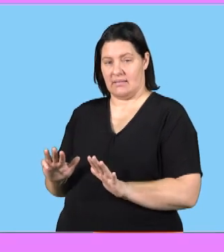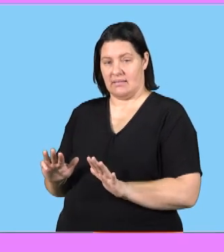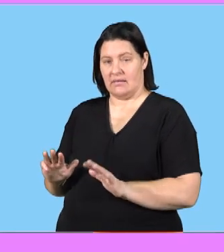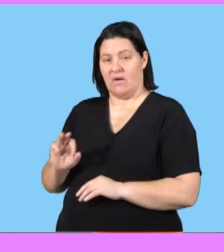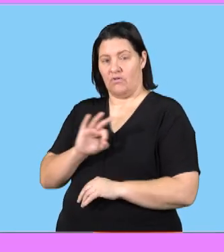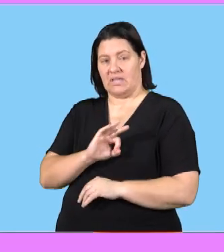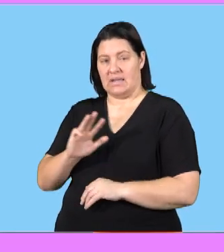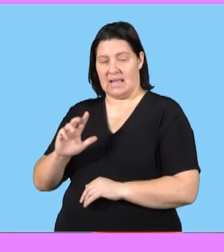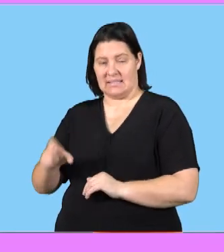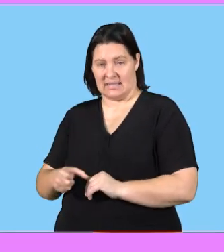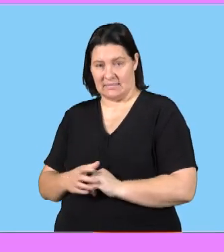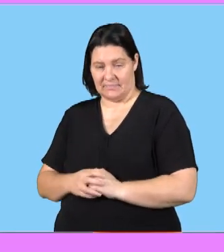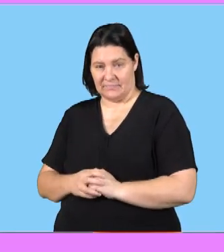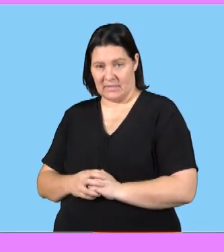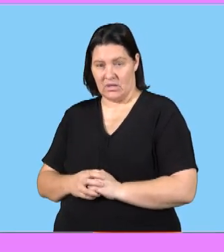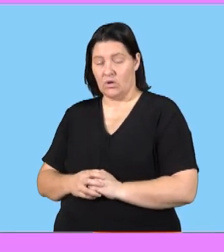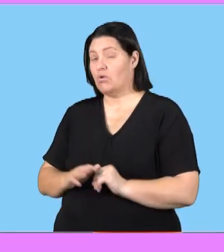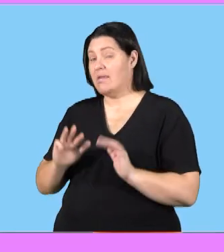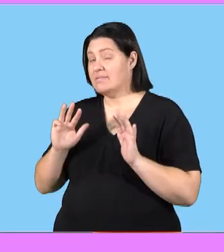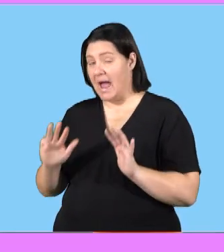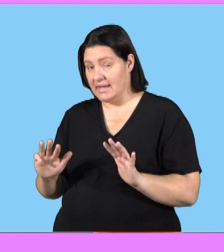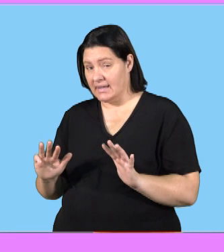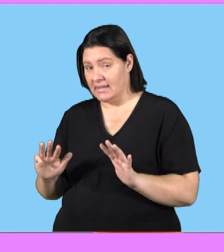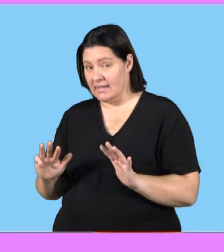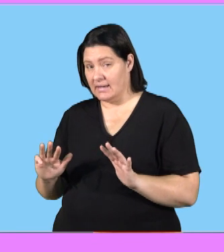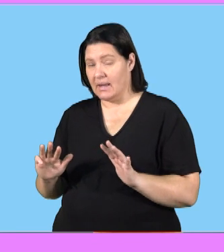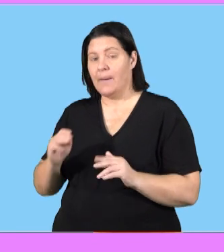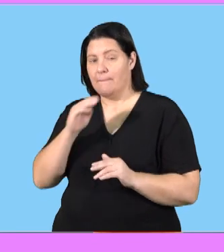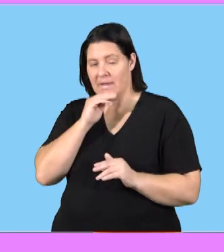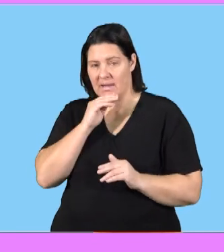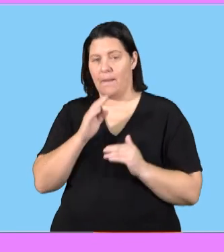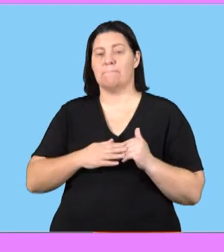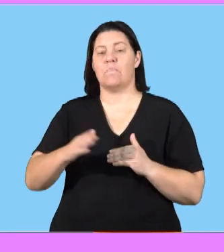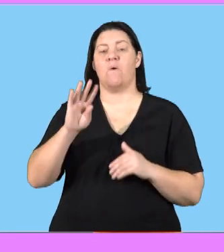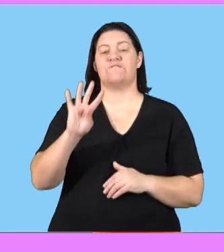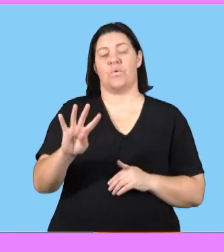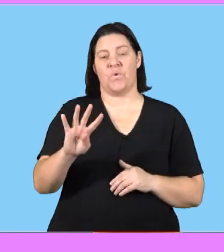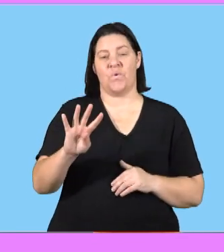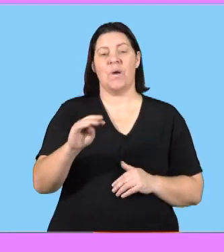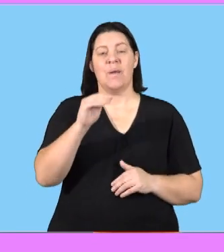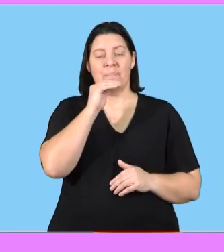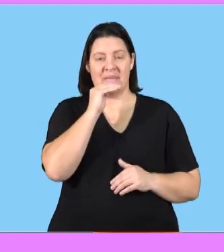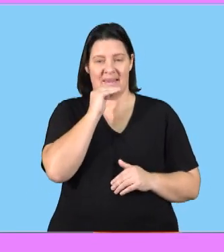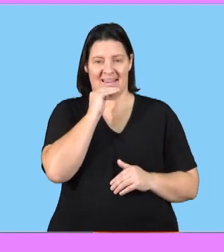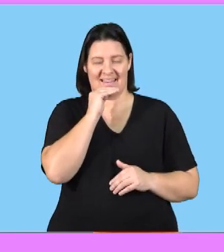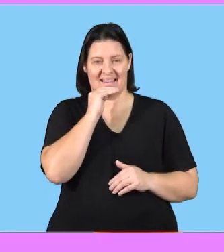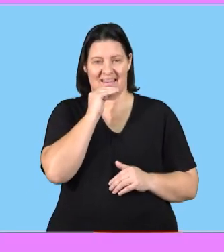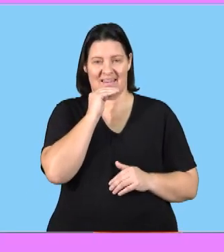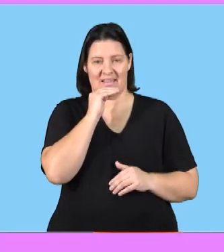of 39 cents, which is 9, is going to be more than 4. So it means that this